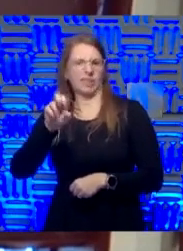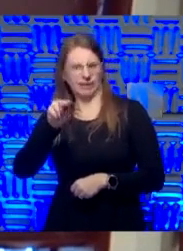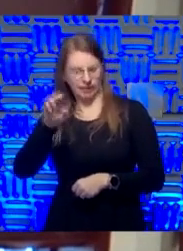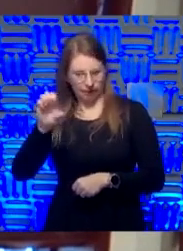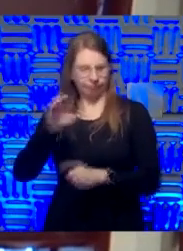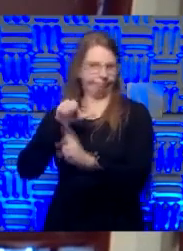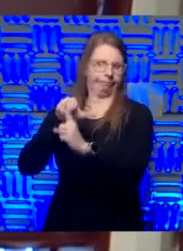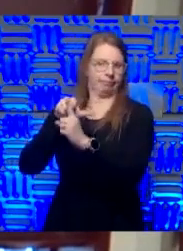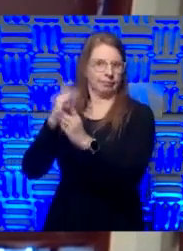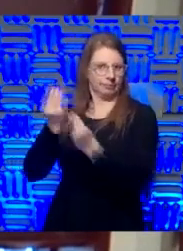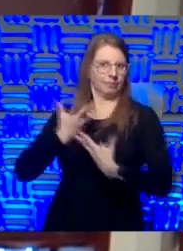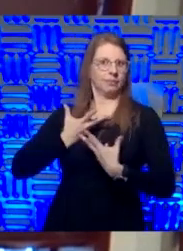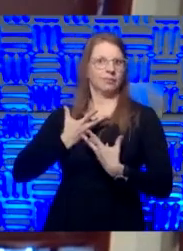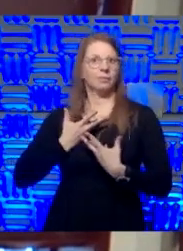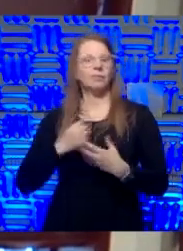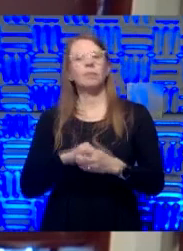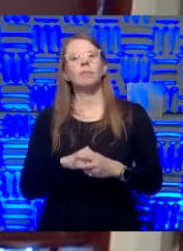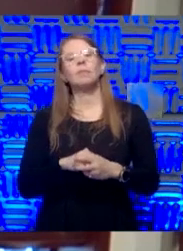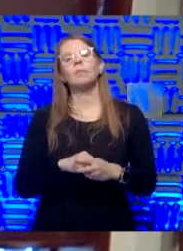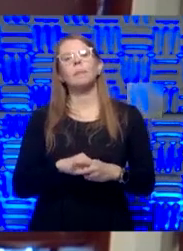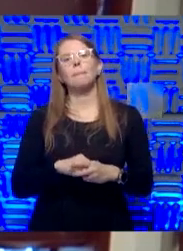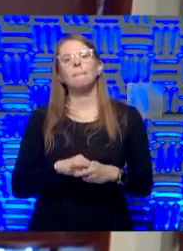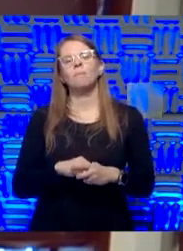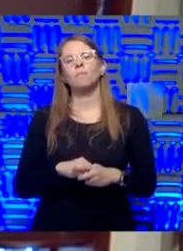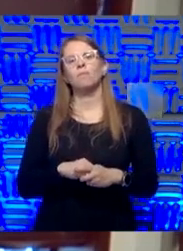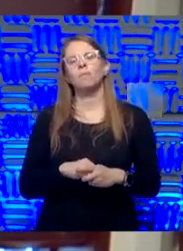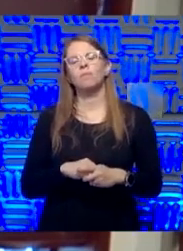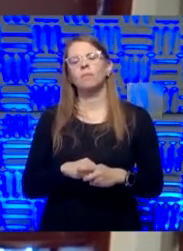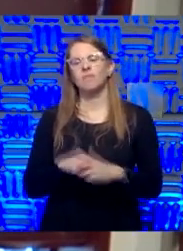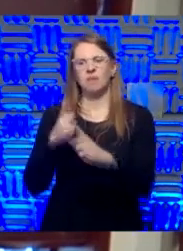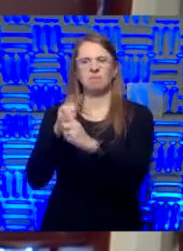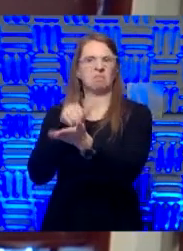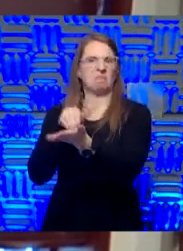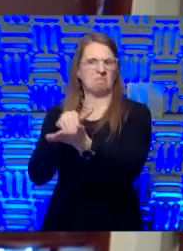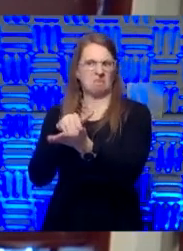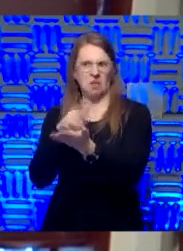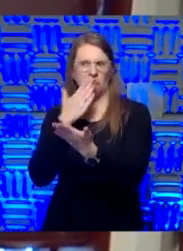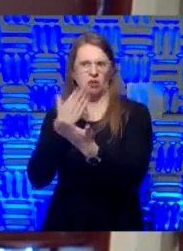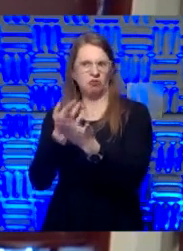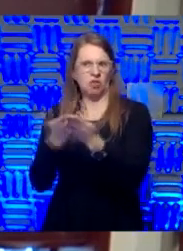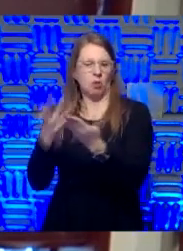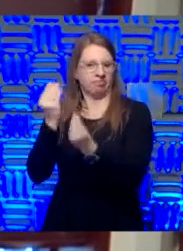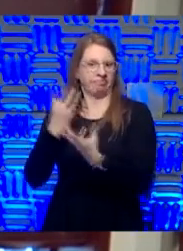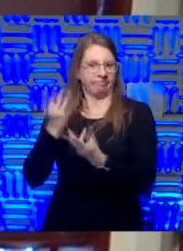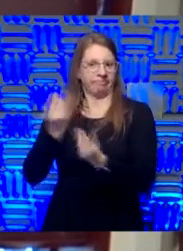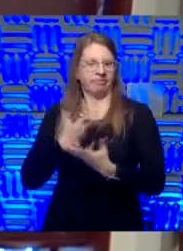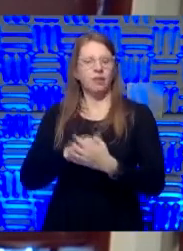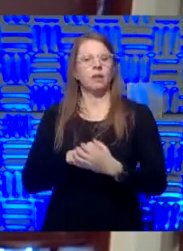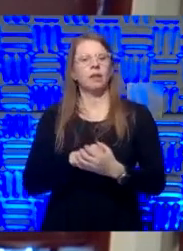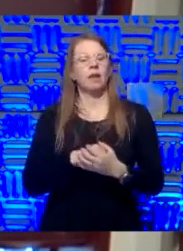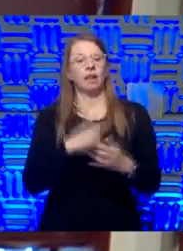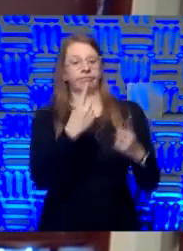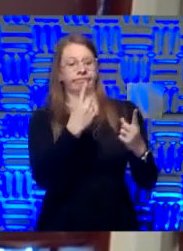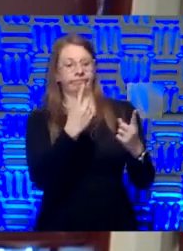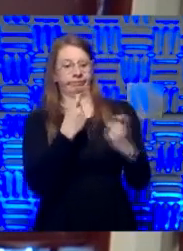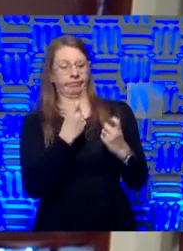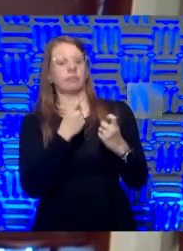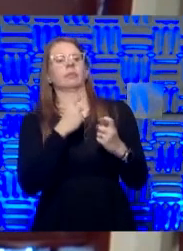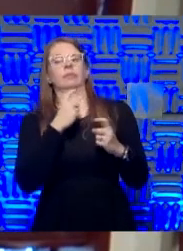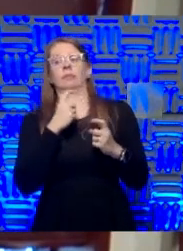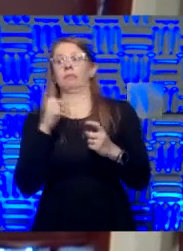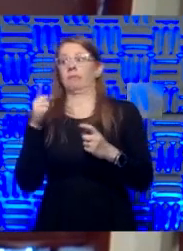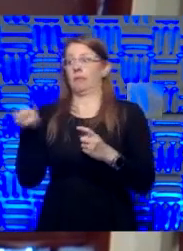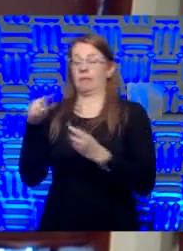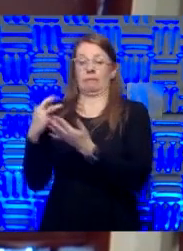resource. And we have had a really good response. Anytime we've had a specific question, they help